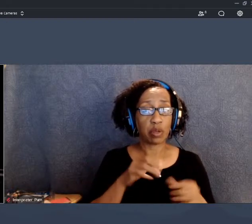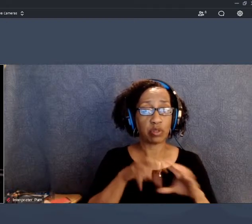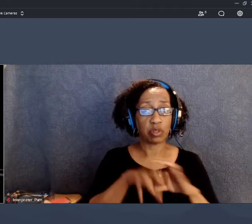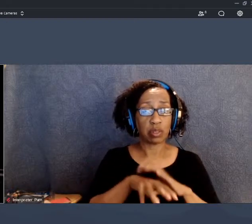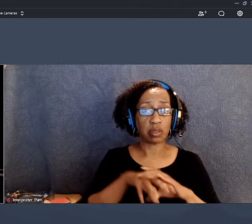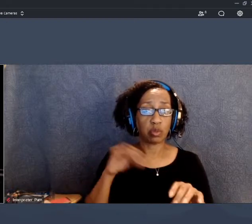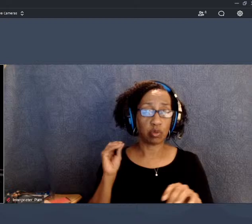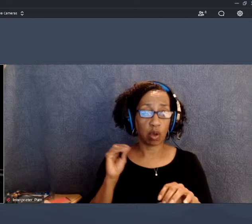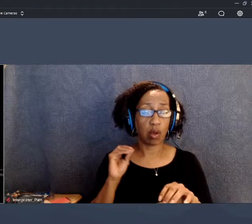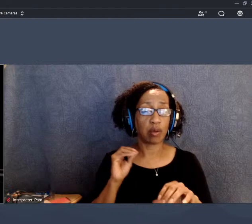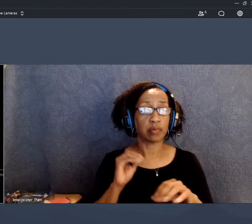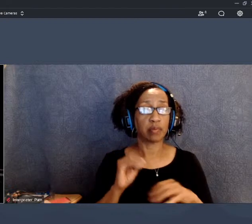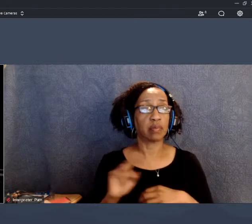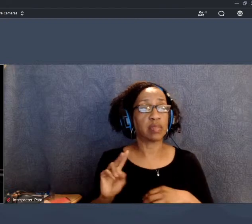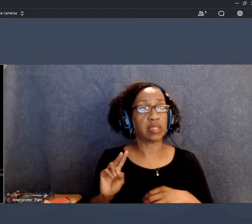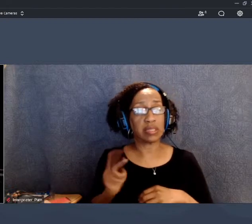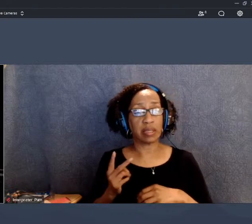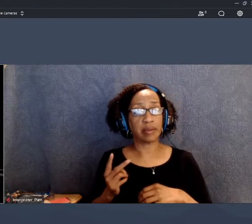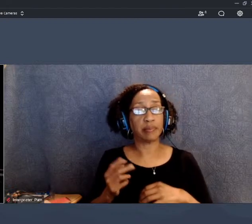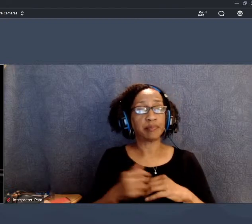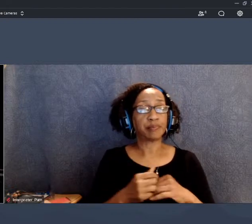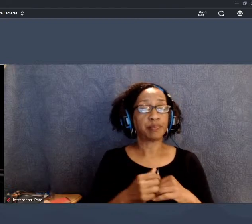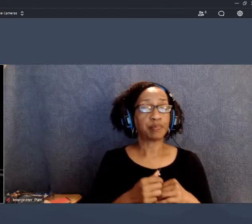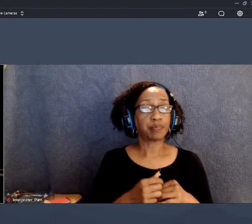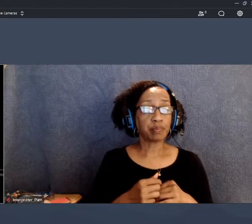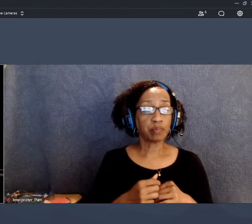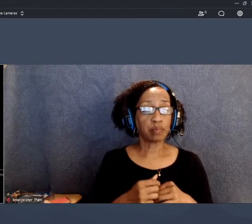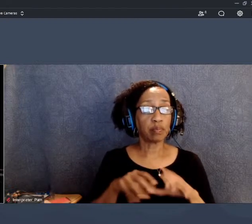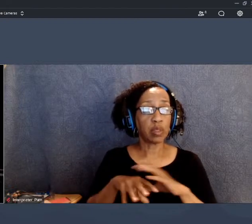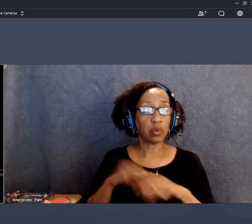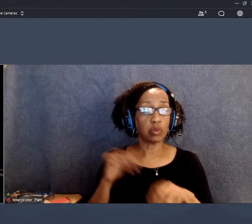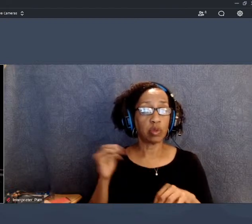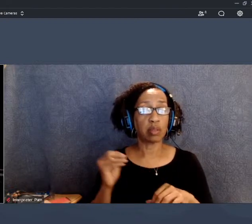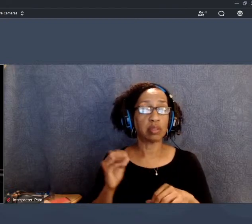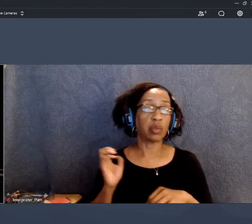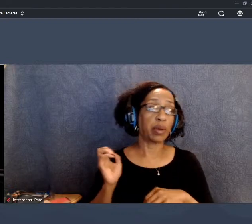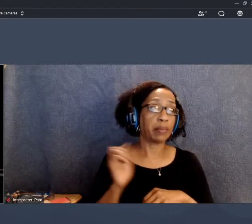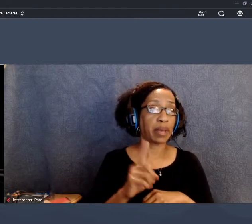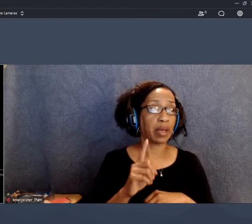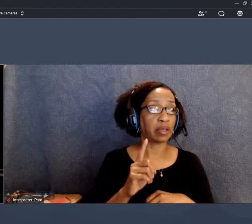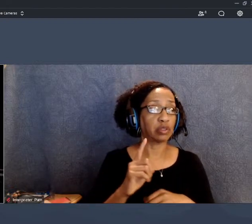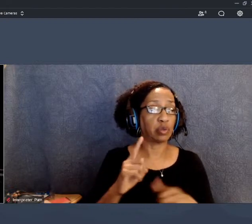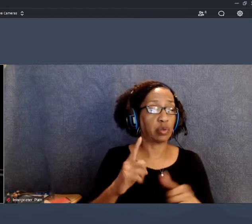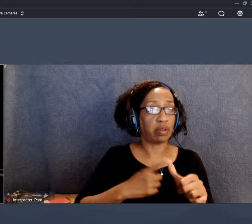withdrawn. So, okay, second is withdrawn. We're back to the original motion.